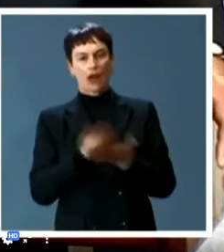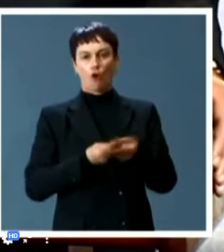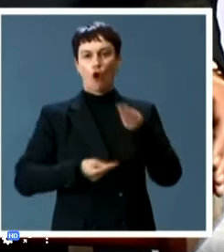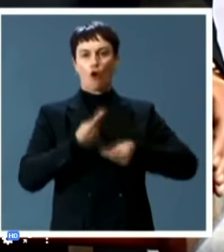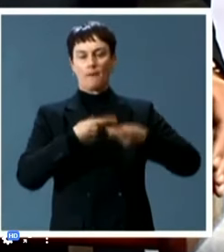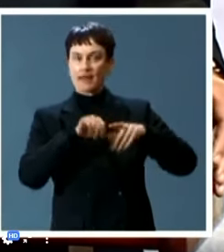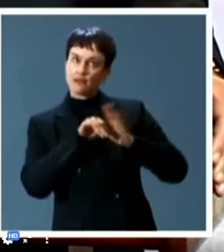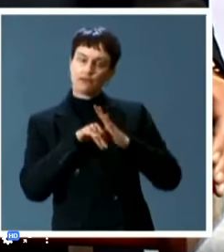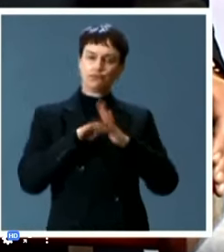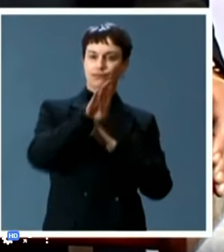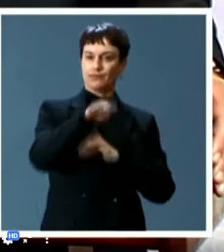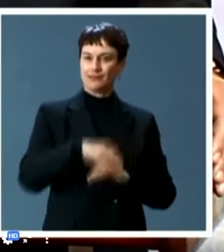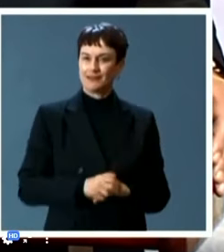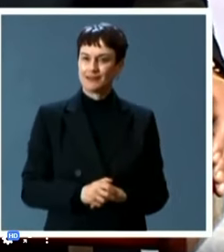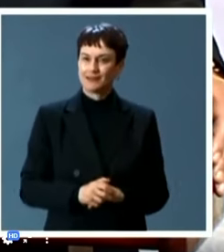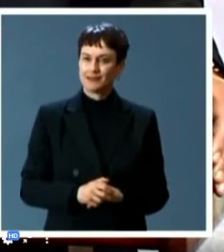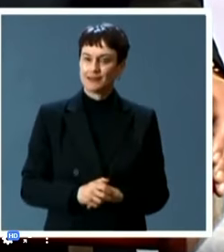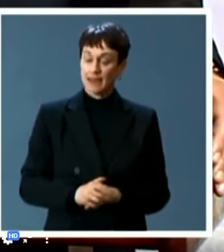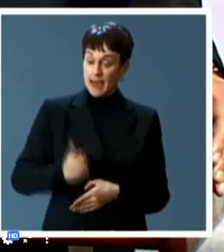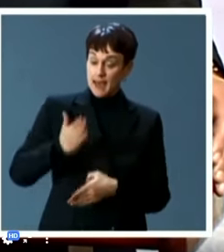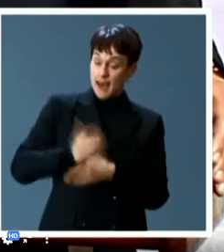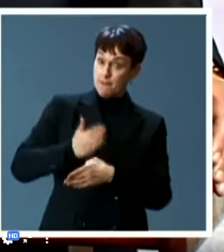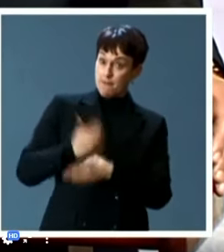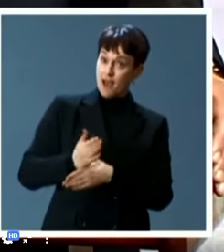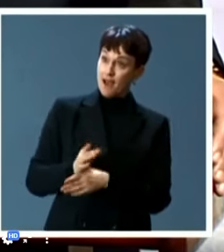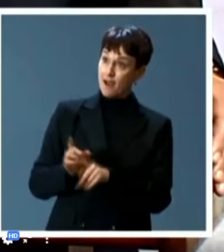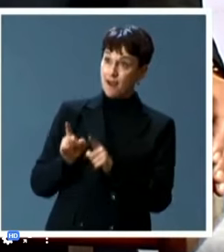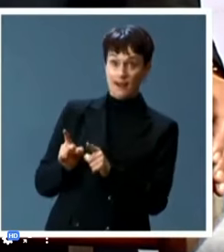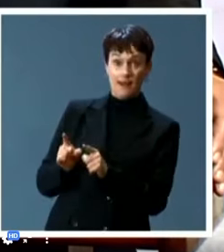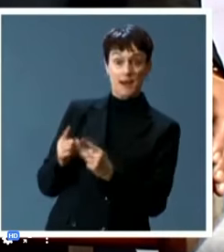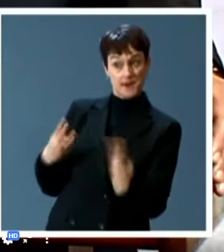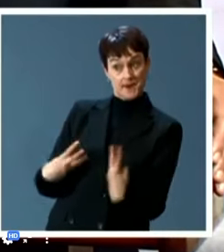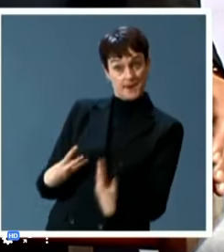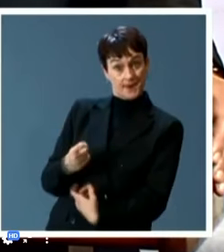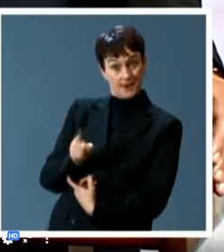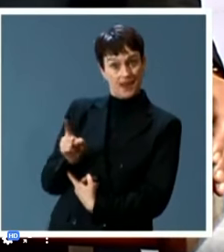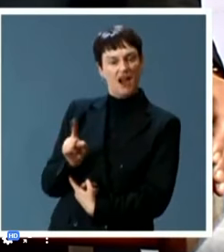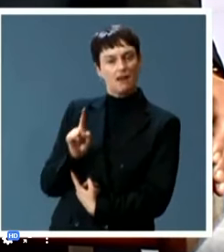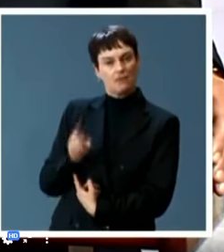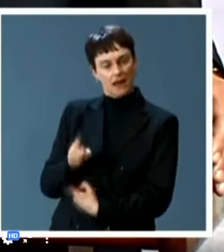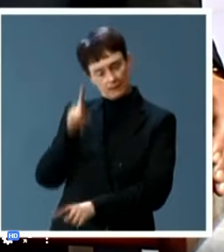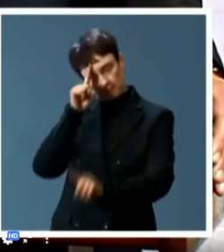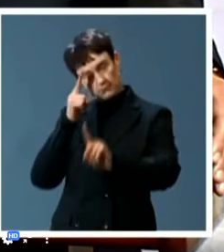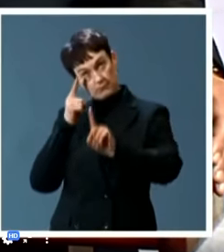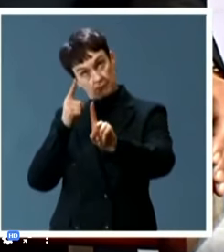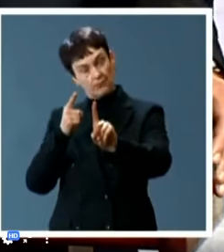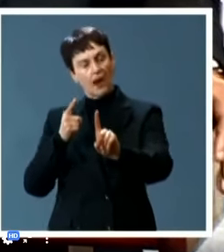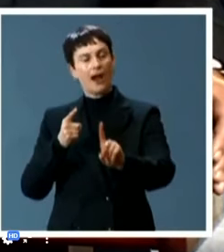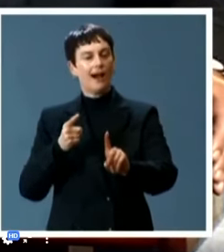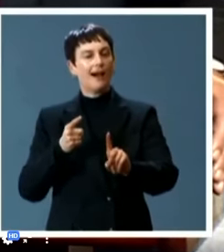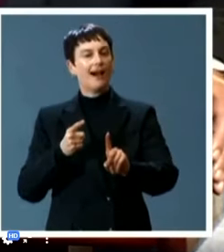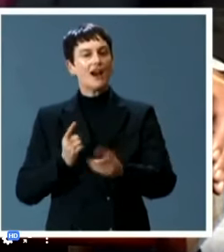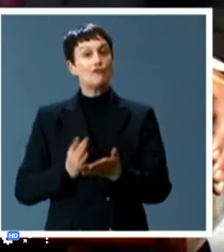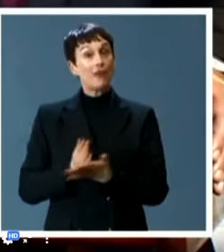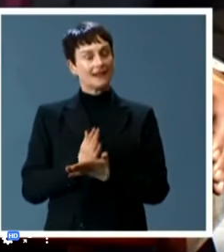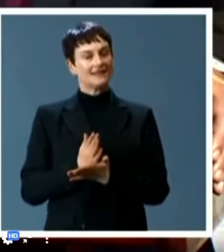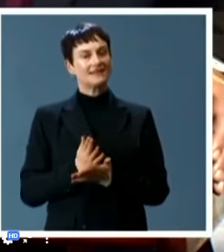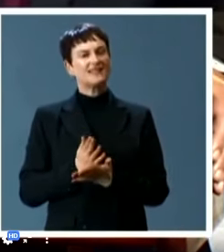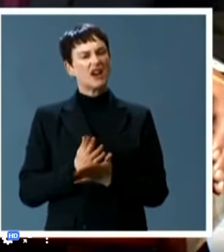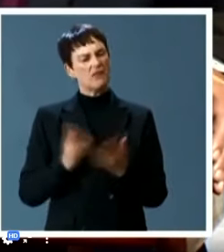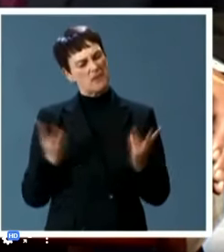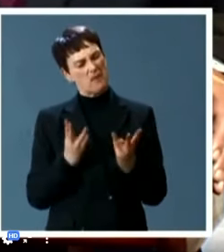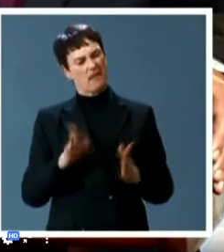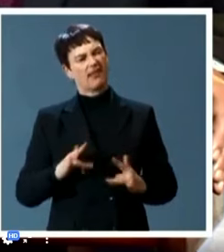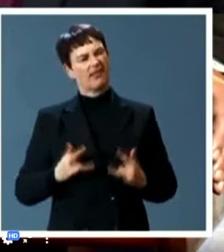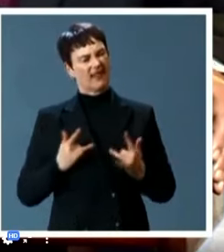a proud history of fighting inequality and working for the rights and dignity of all. The gradual integration of the informal sector